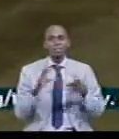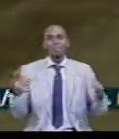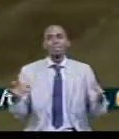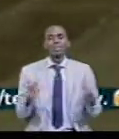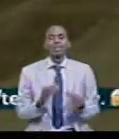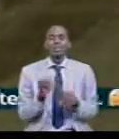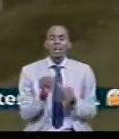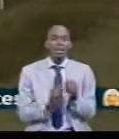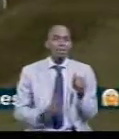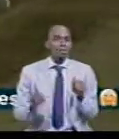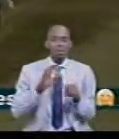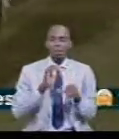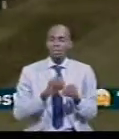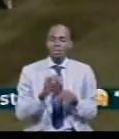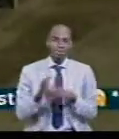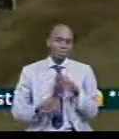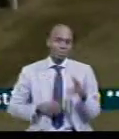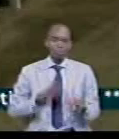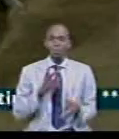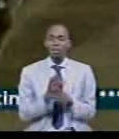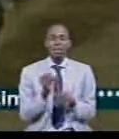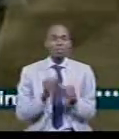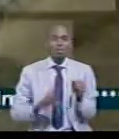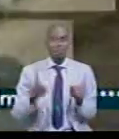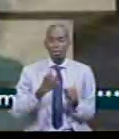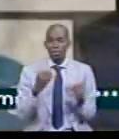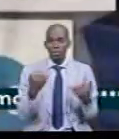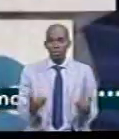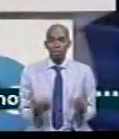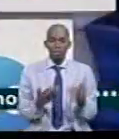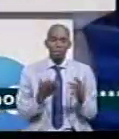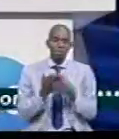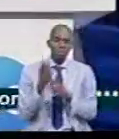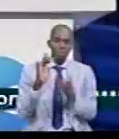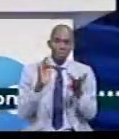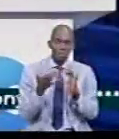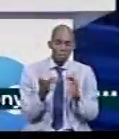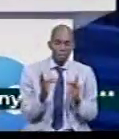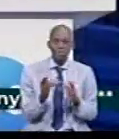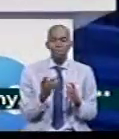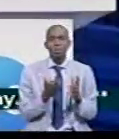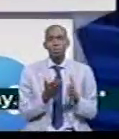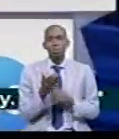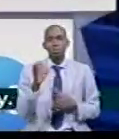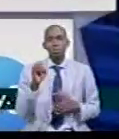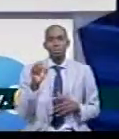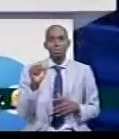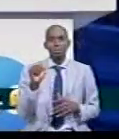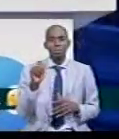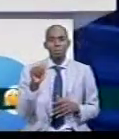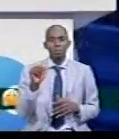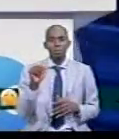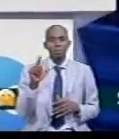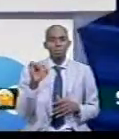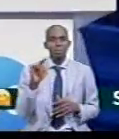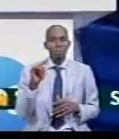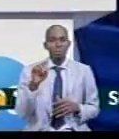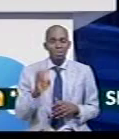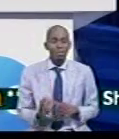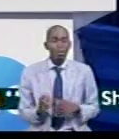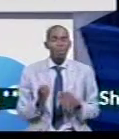the place. Online, on satellite, on television, on